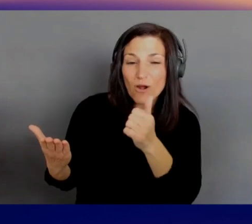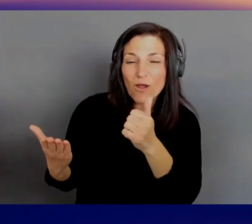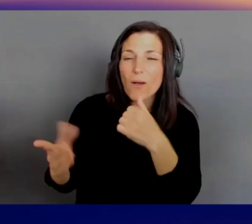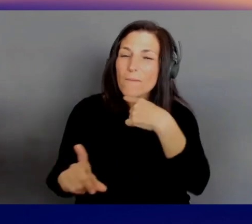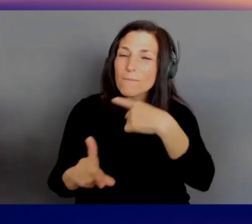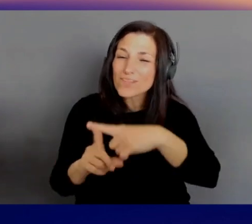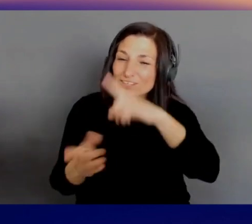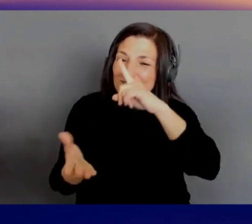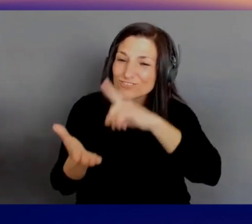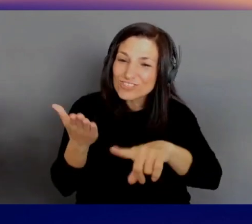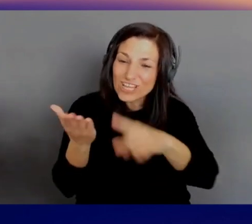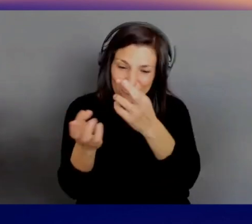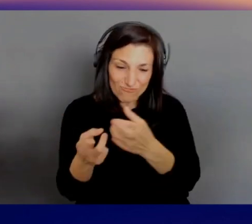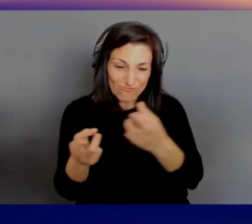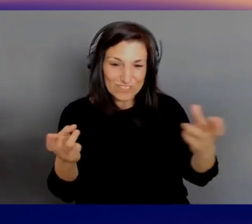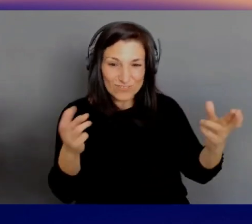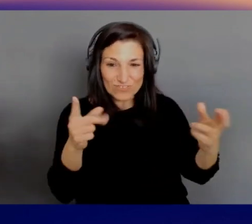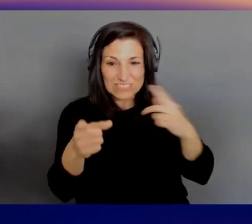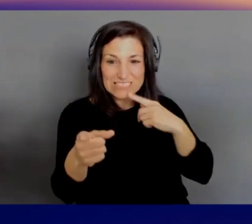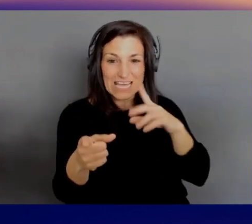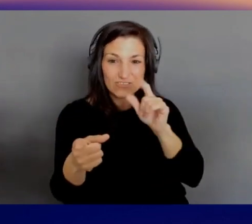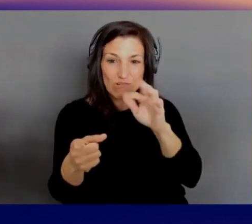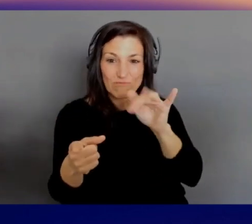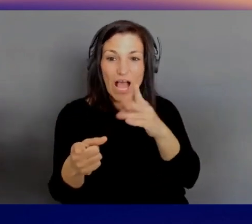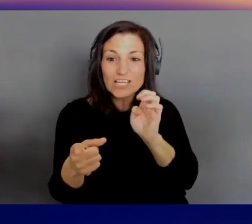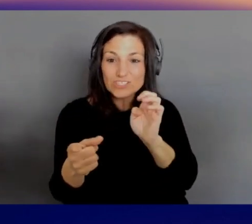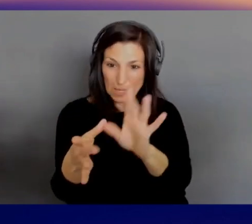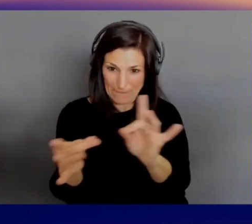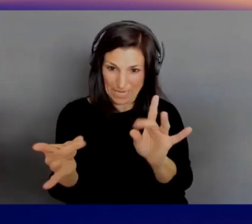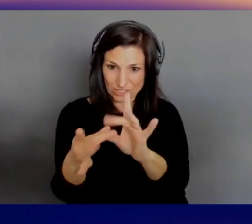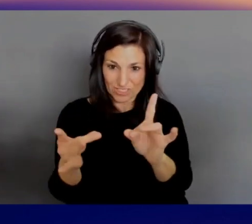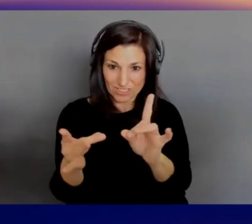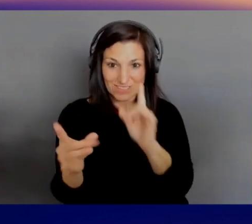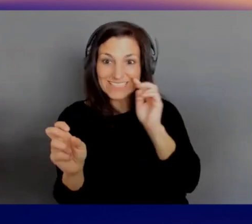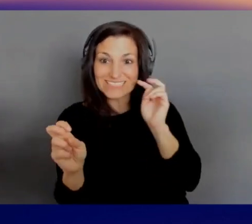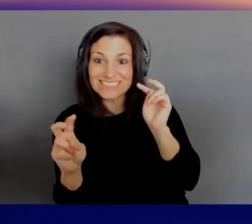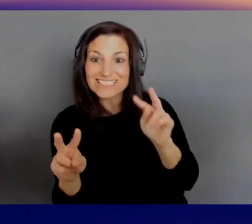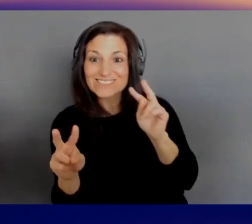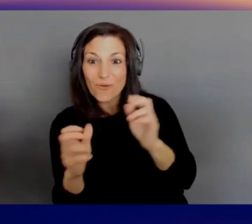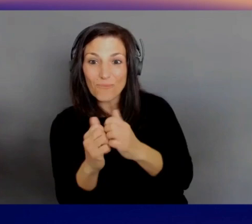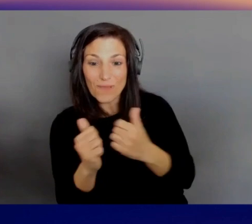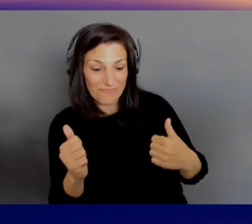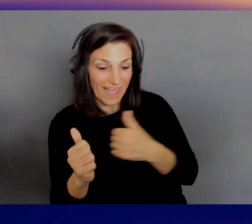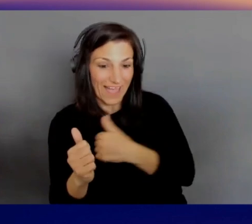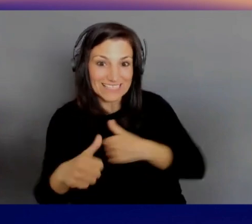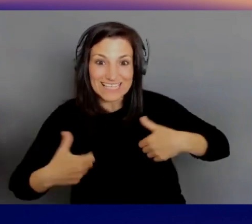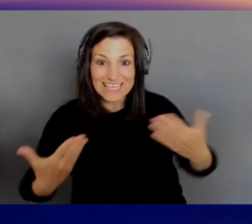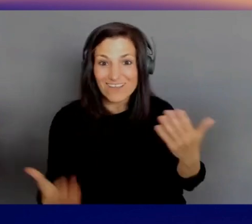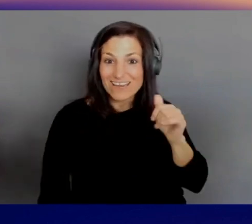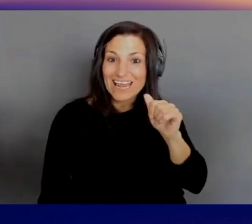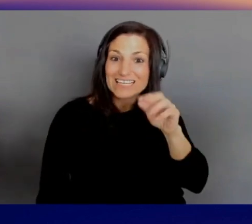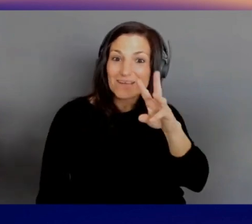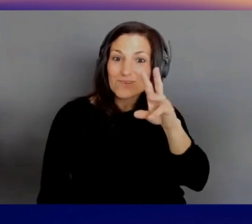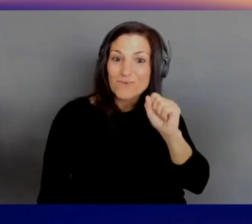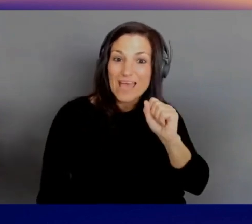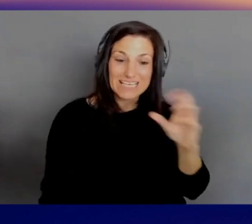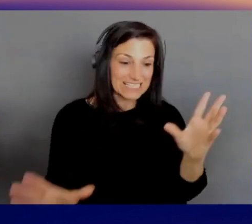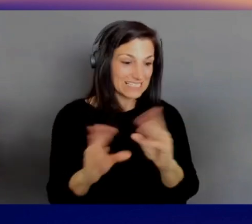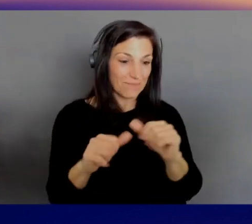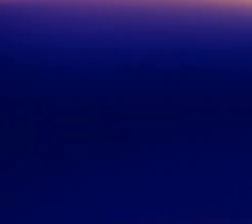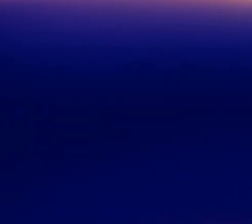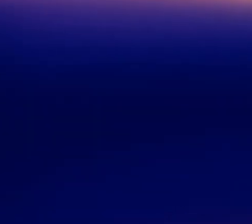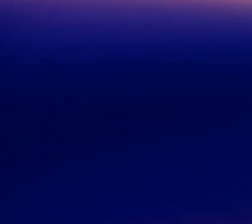that Daraj mentioned, and stay tuned for more Yes. with us here at the AWS Summit in DC. We'll be right back.